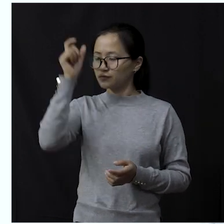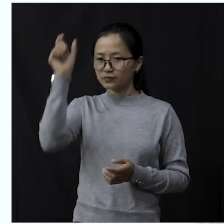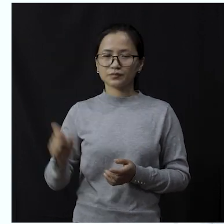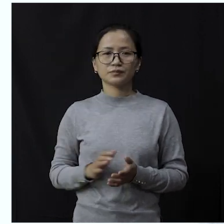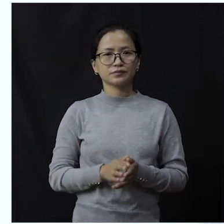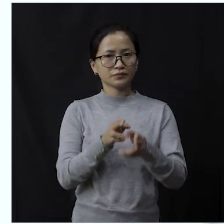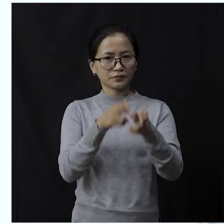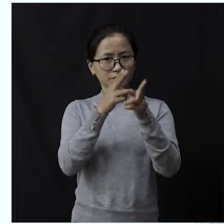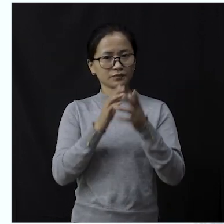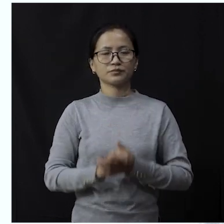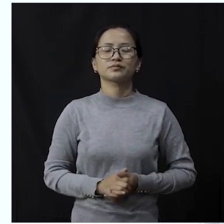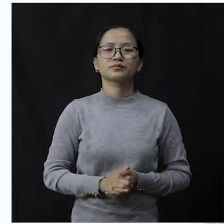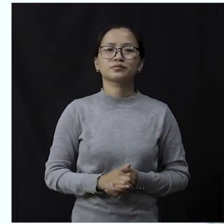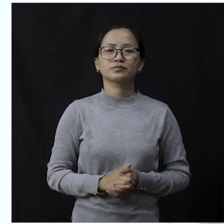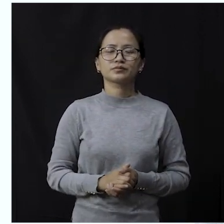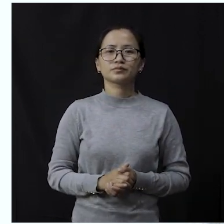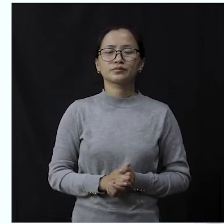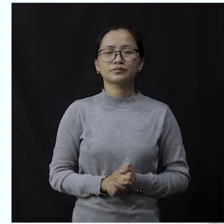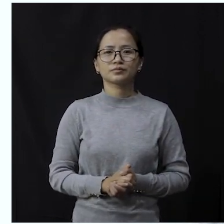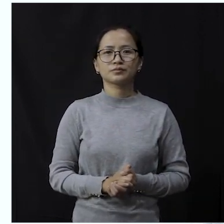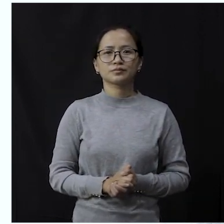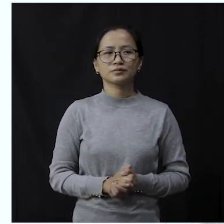that right now. Let's see what happens to them next.